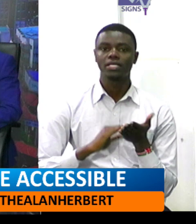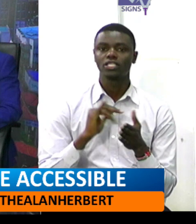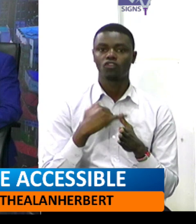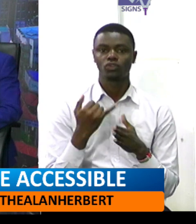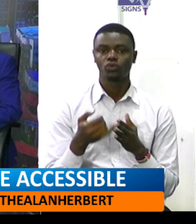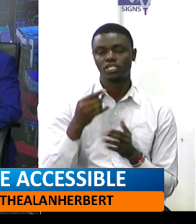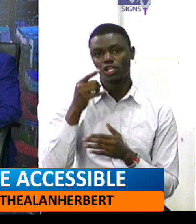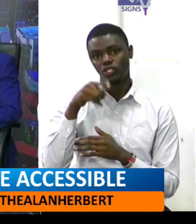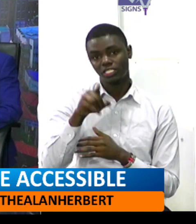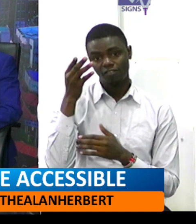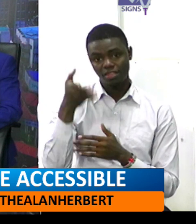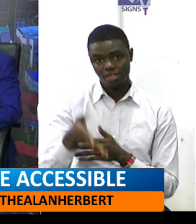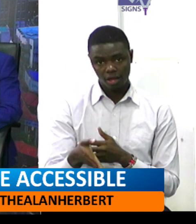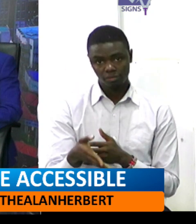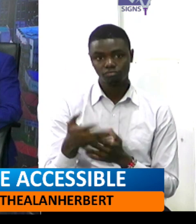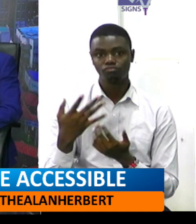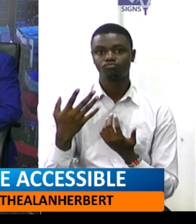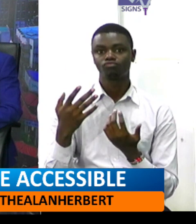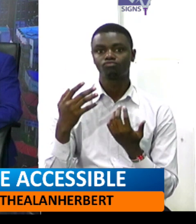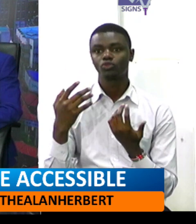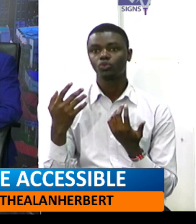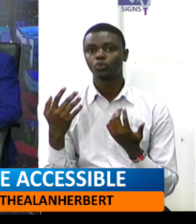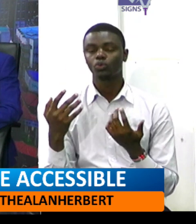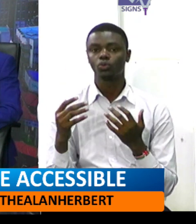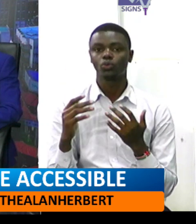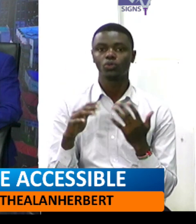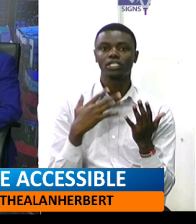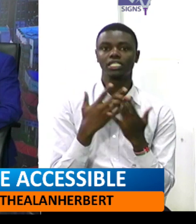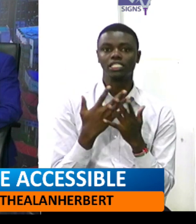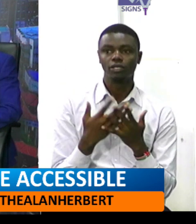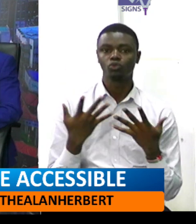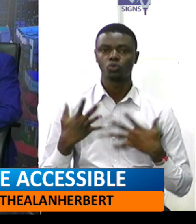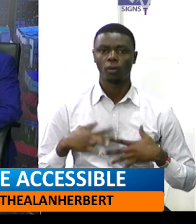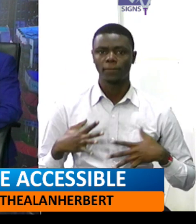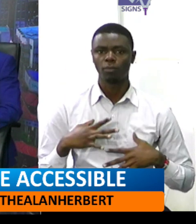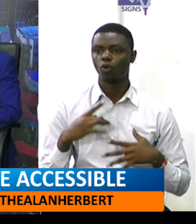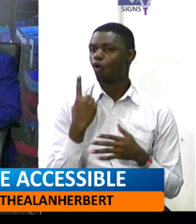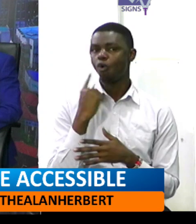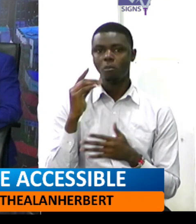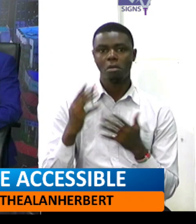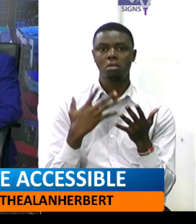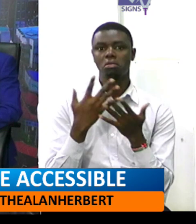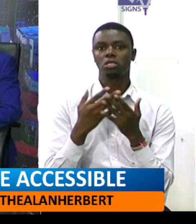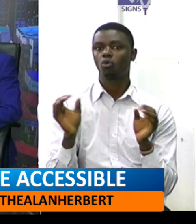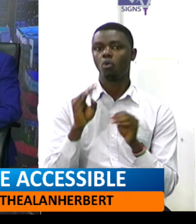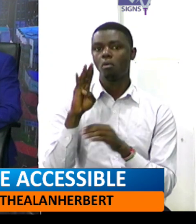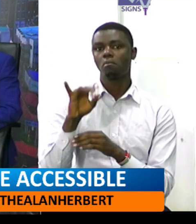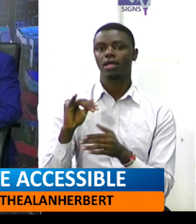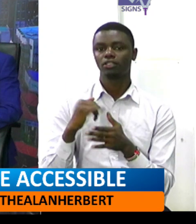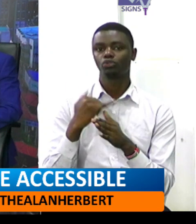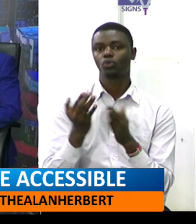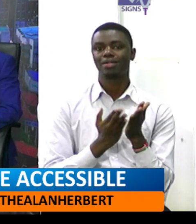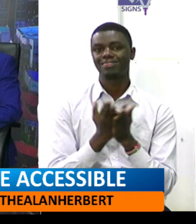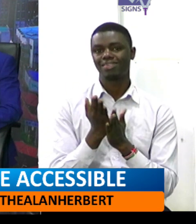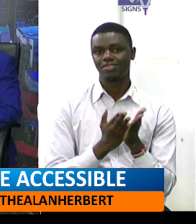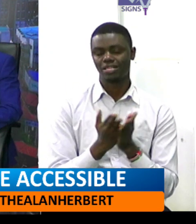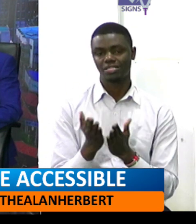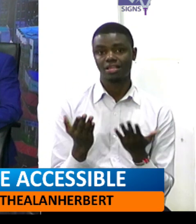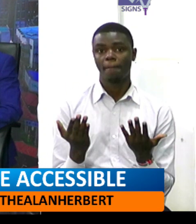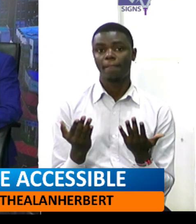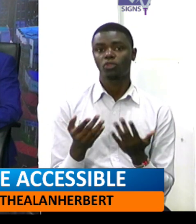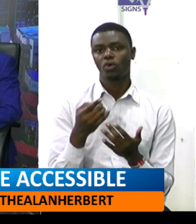also you are here to reach out to a demographic that probably that might not be reached by insurance services. Have you,